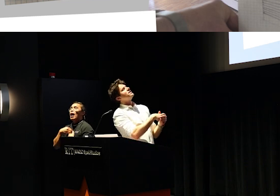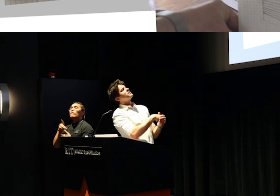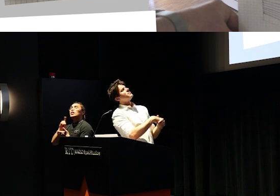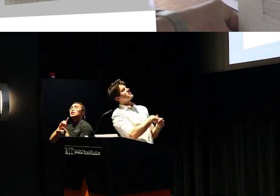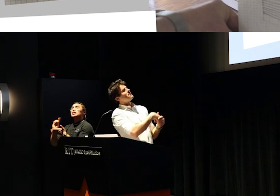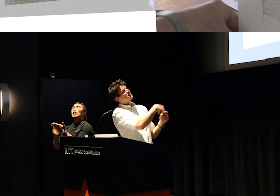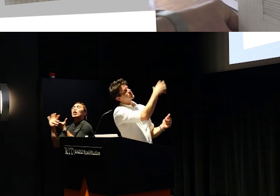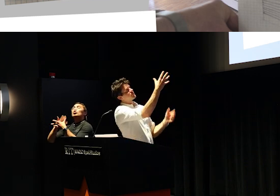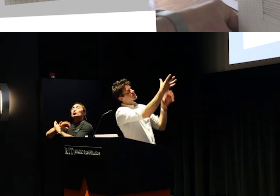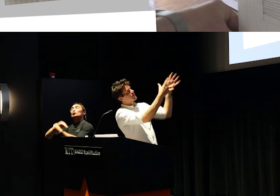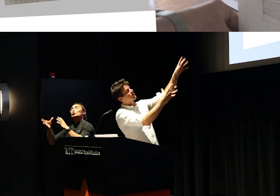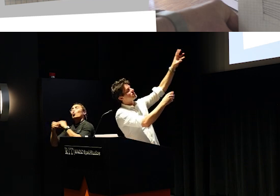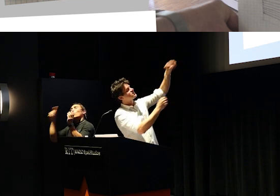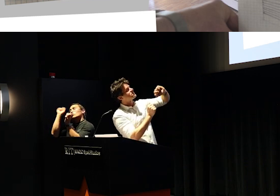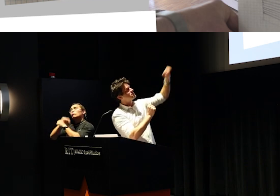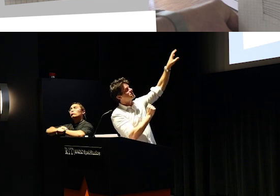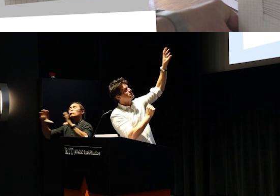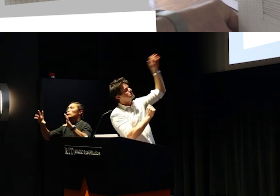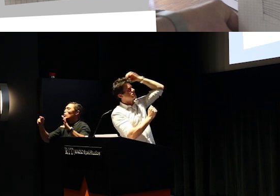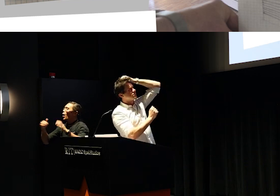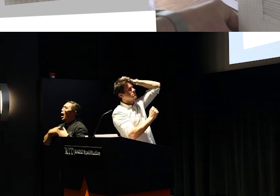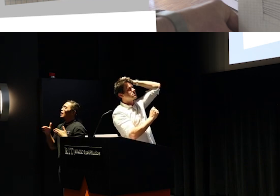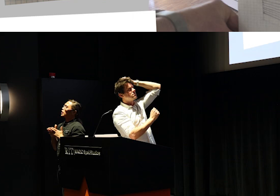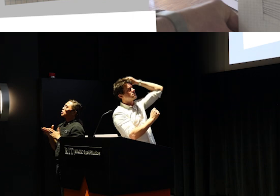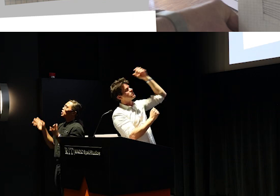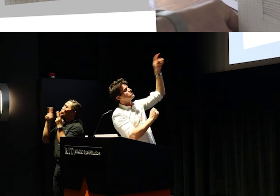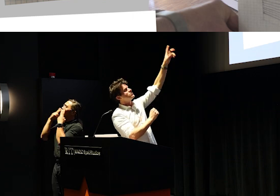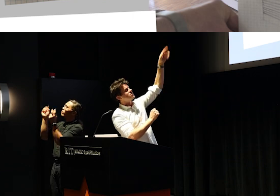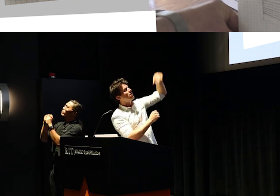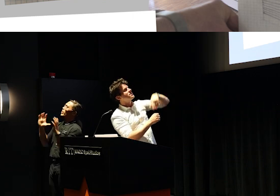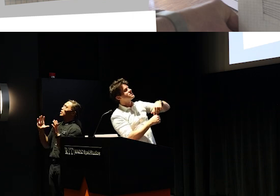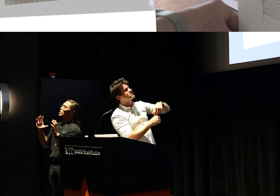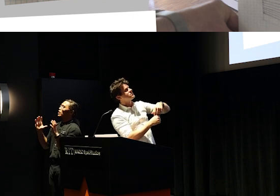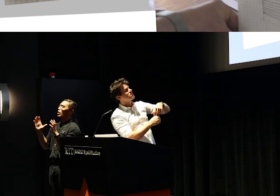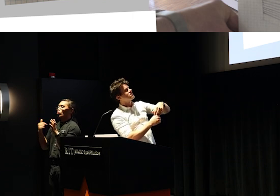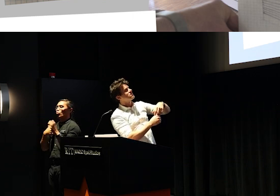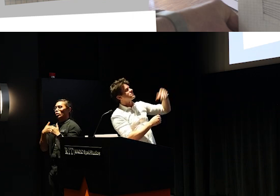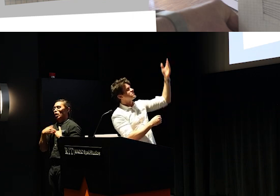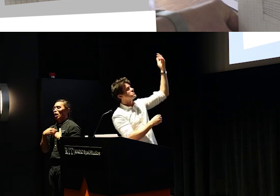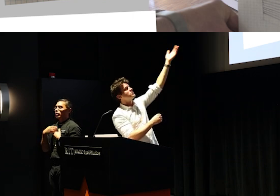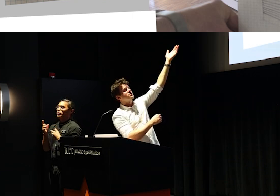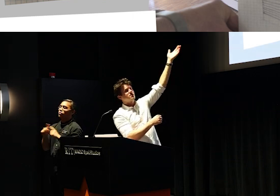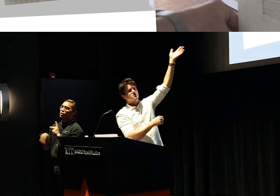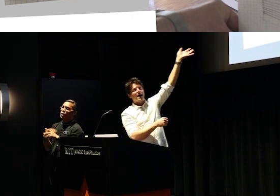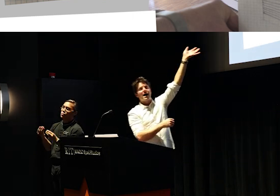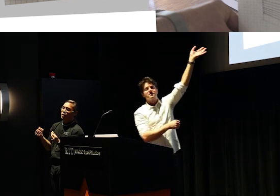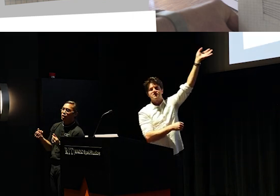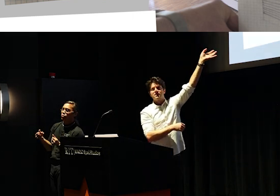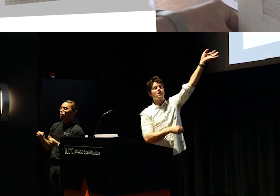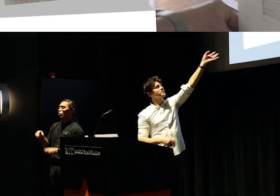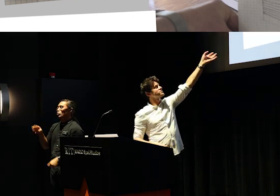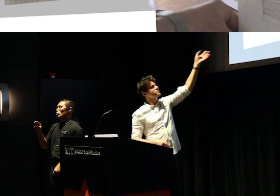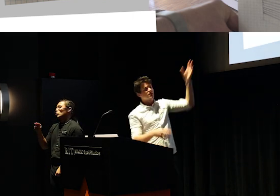how to maybe a master of the materials, and those Muji lights, and there's Muji lights, which is like a